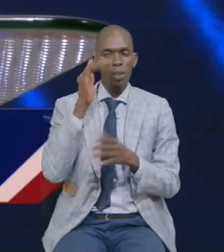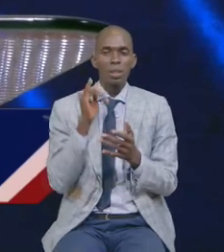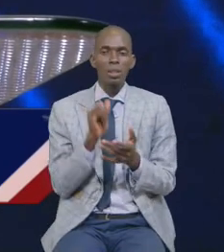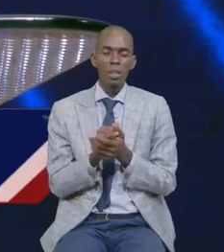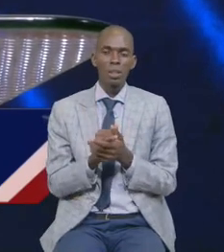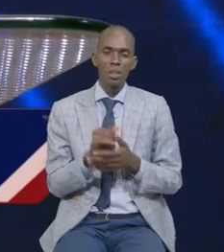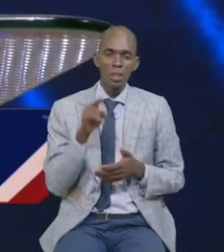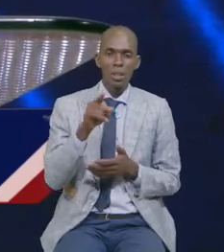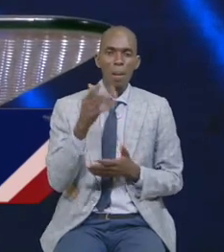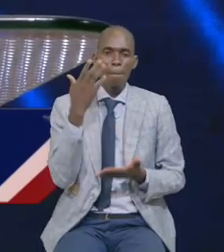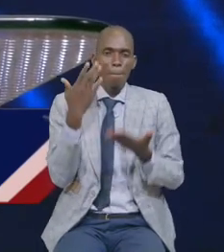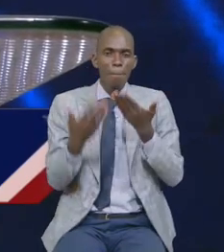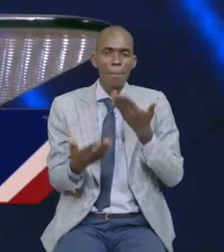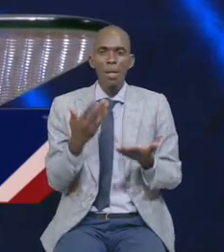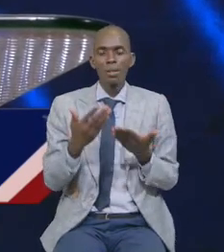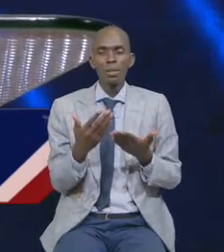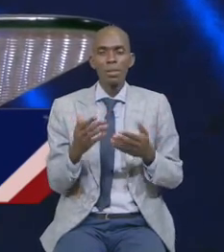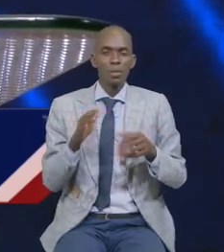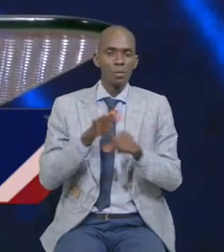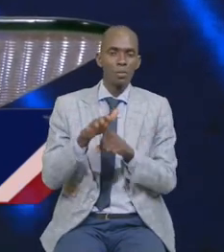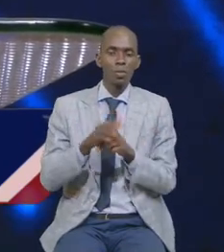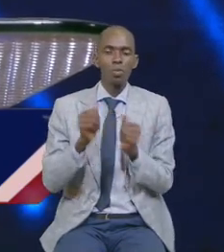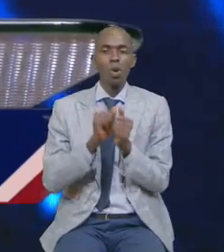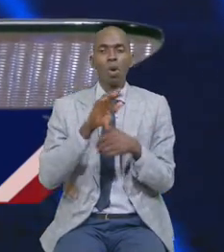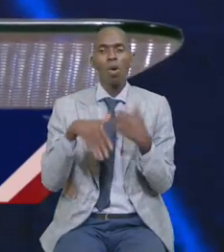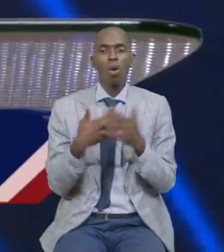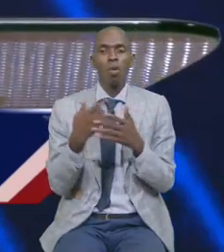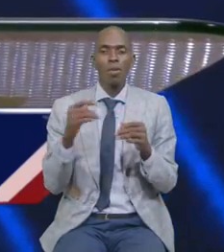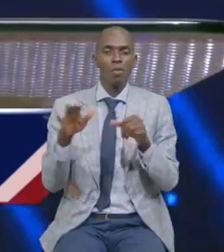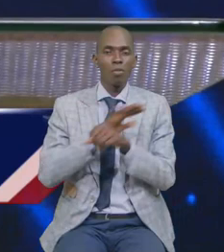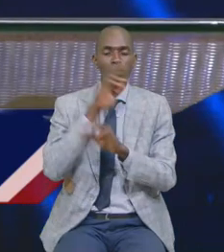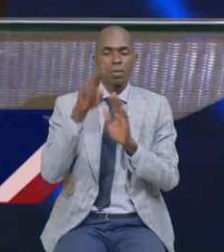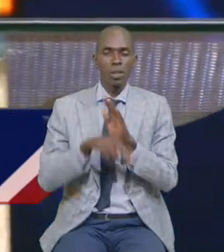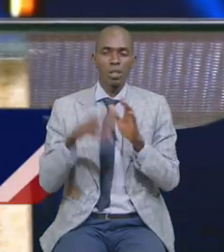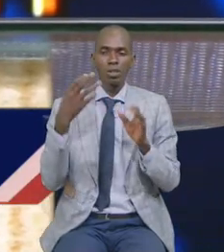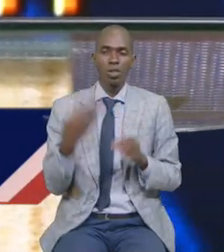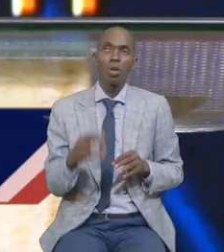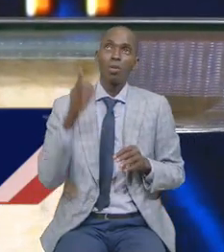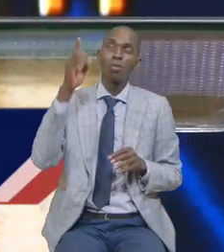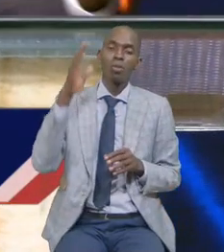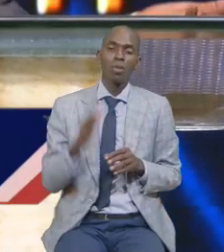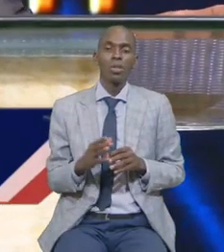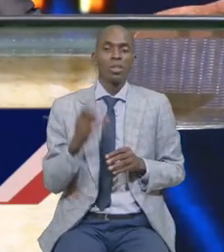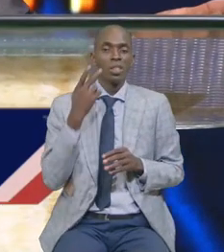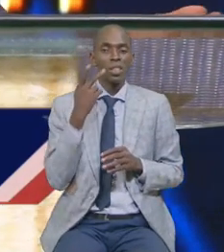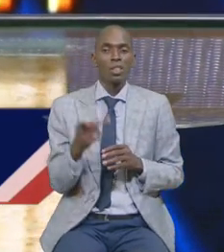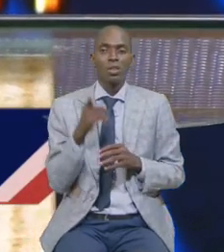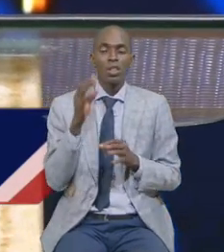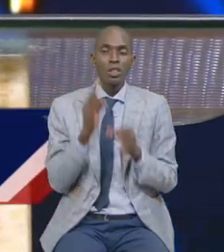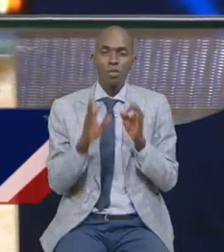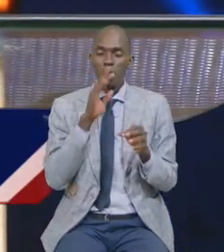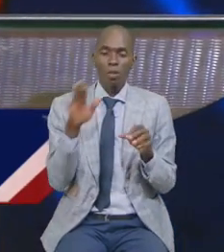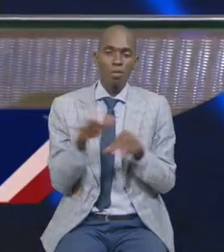be filled with all the fullness of God when you're filled with the fullness of God you're not trembled before